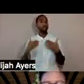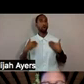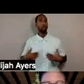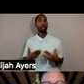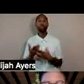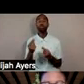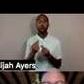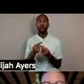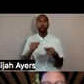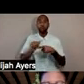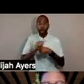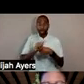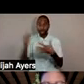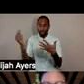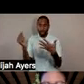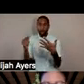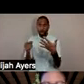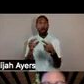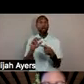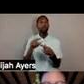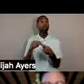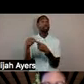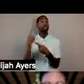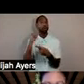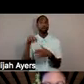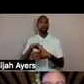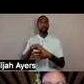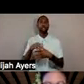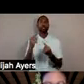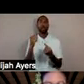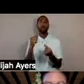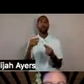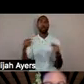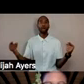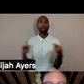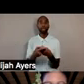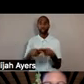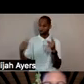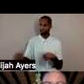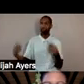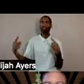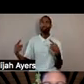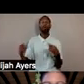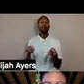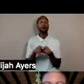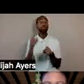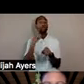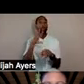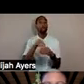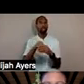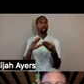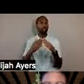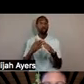somatic practices, especially in the context of conflict, and within community, can